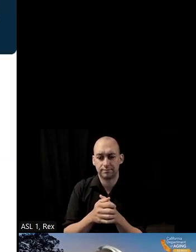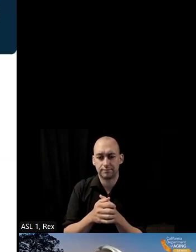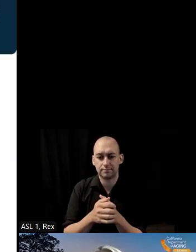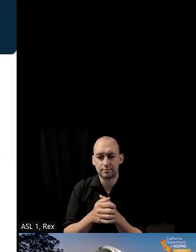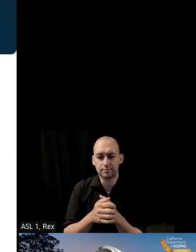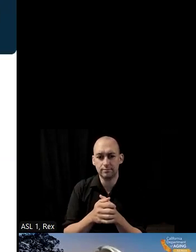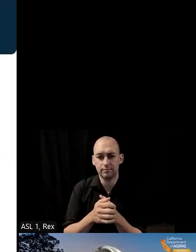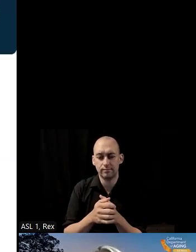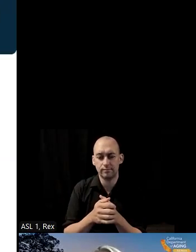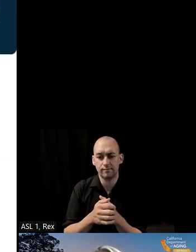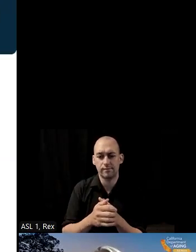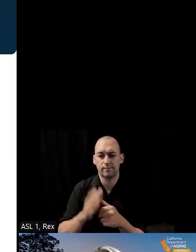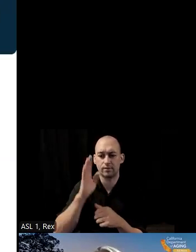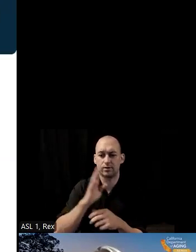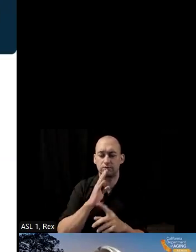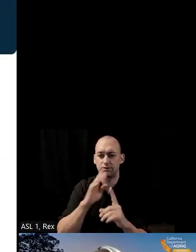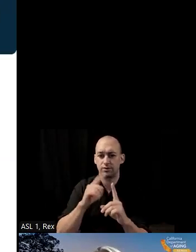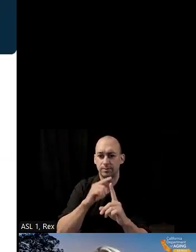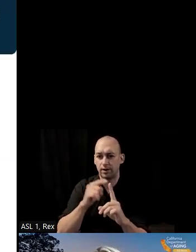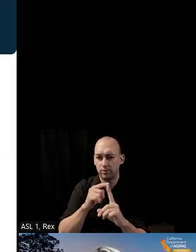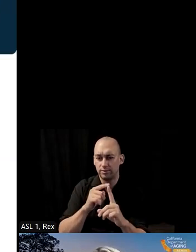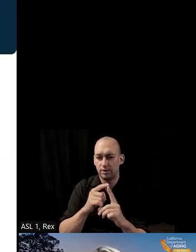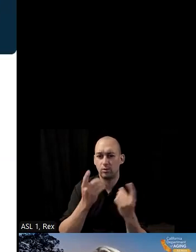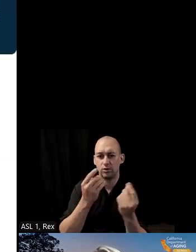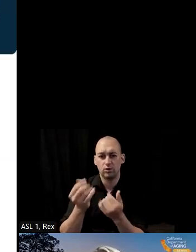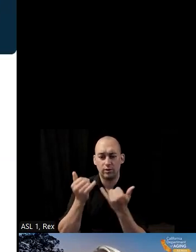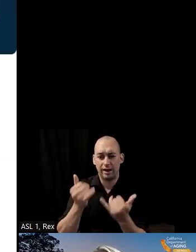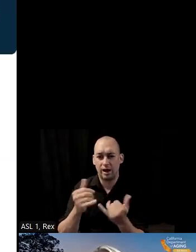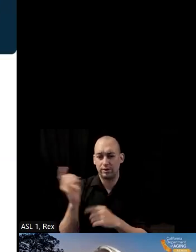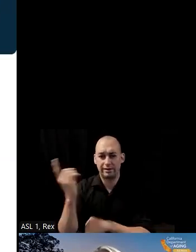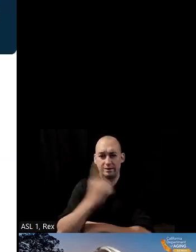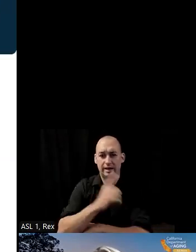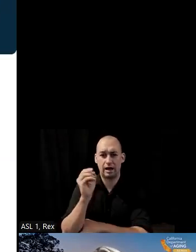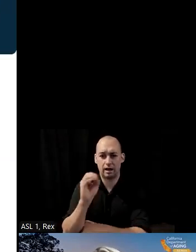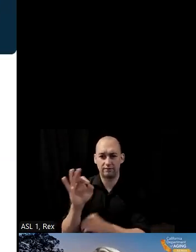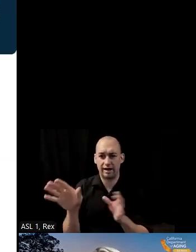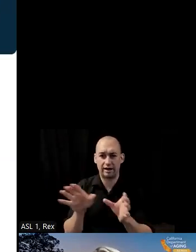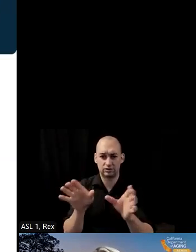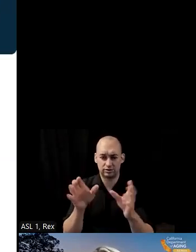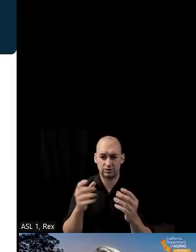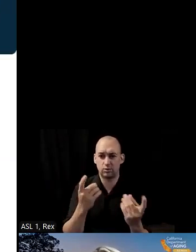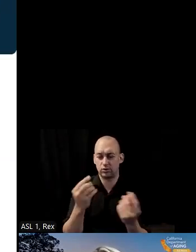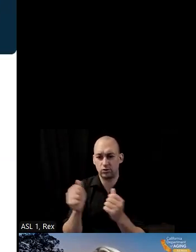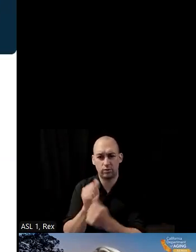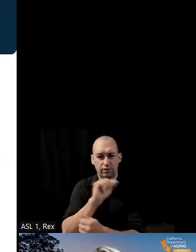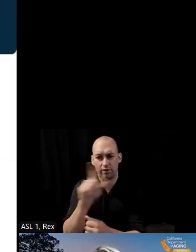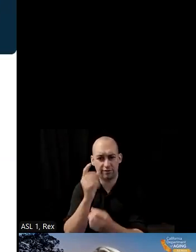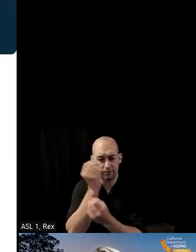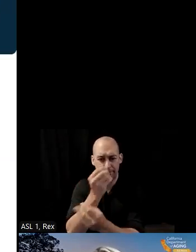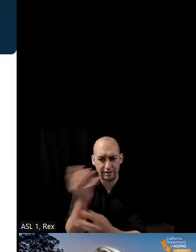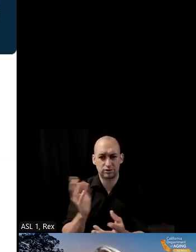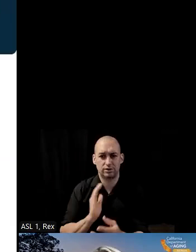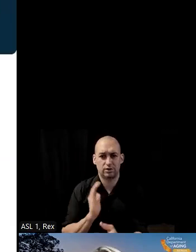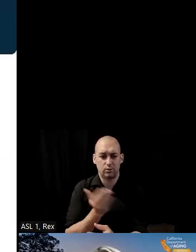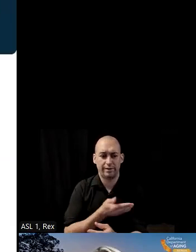I am going to talk about, so what do we do now that we had the day of action? What are we doing with all of the information that we